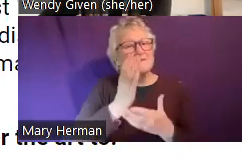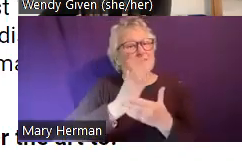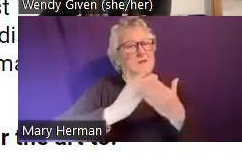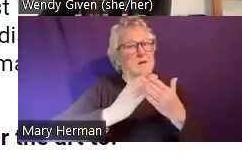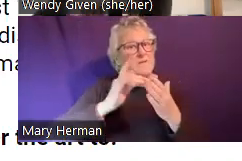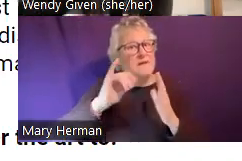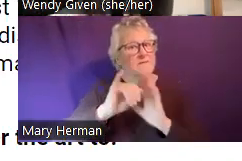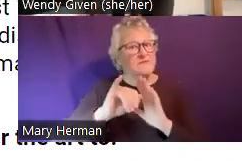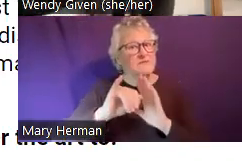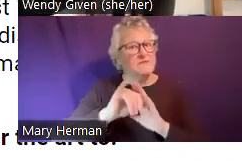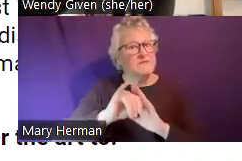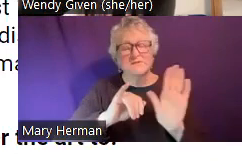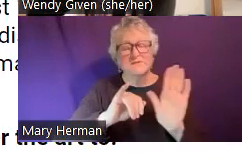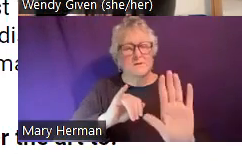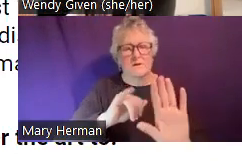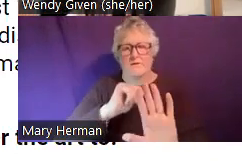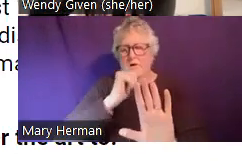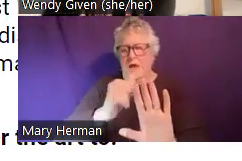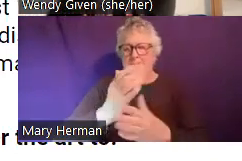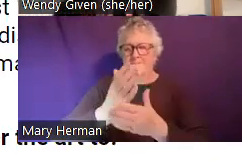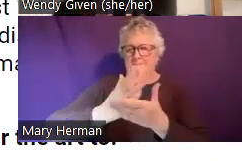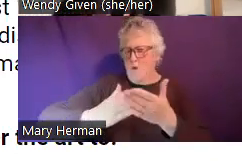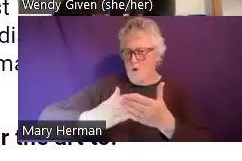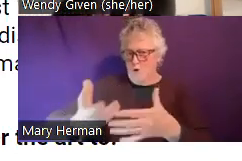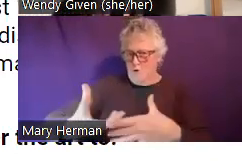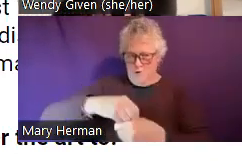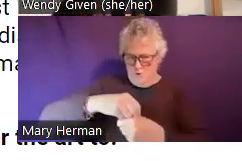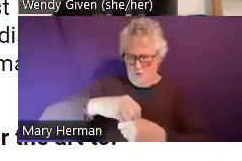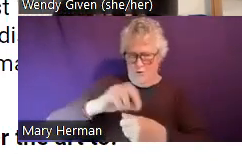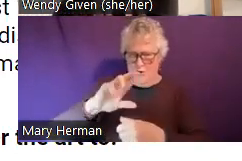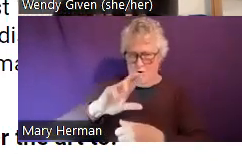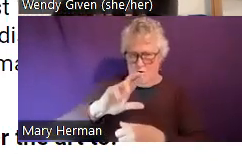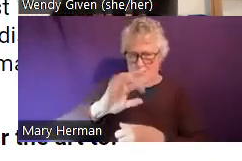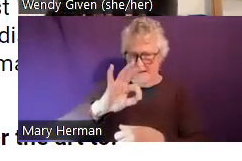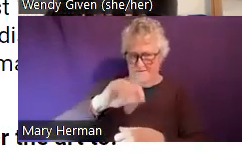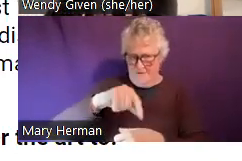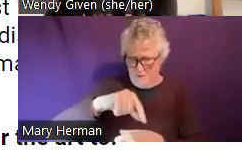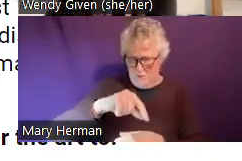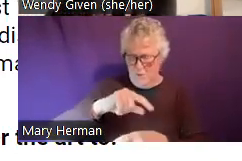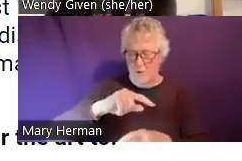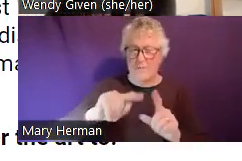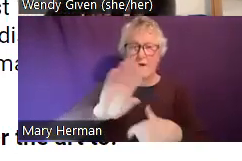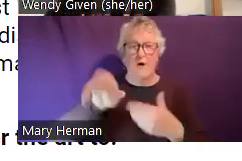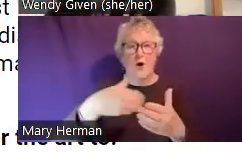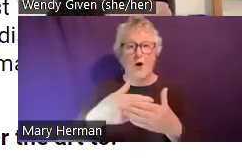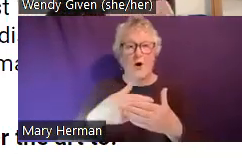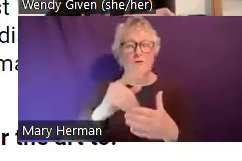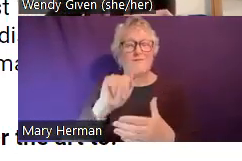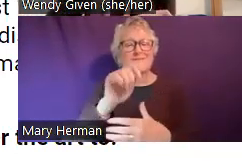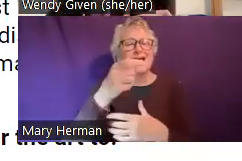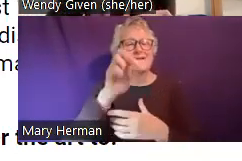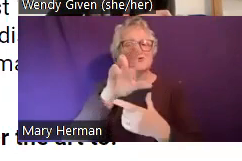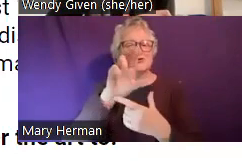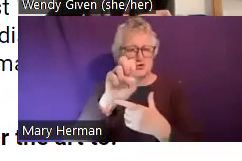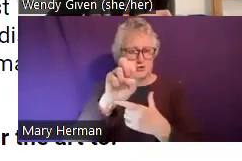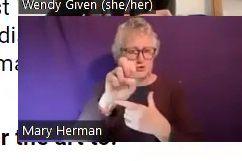the RFQ, but all of this textual information is a part of the RFQ. So yeah,